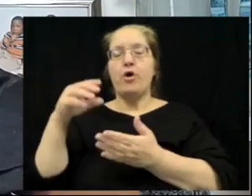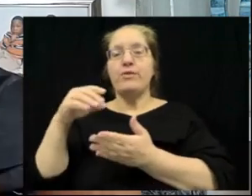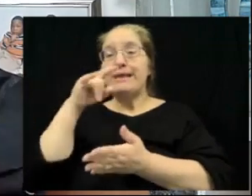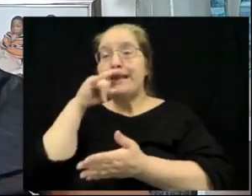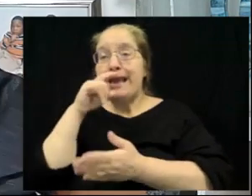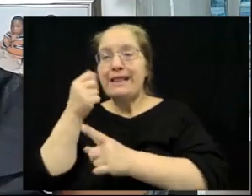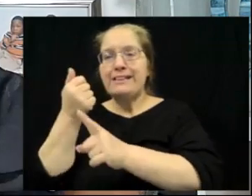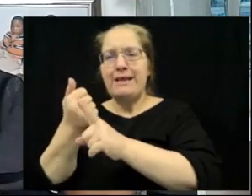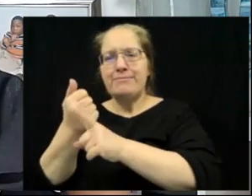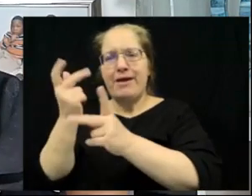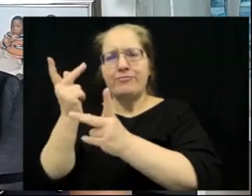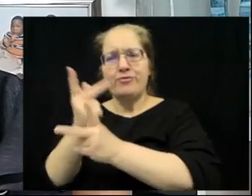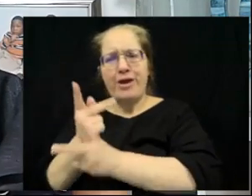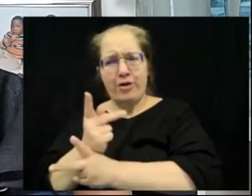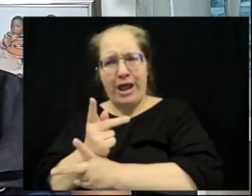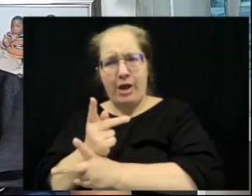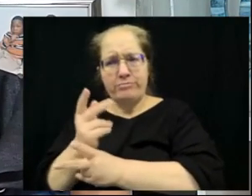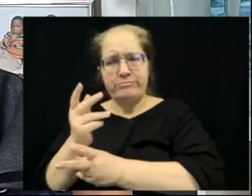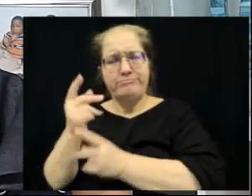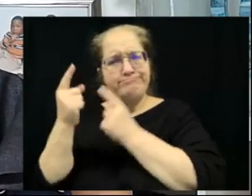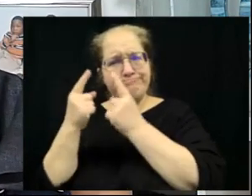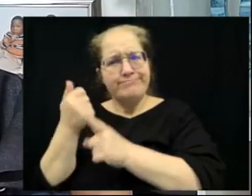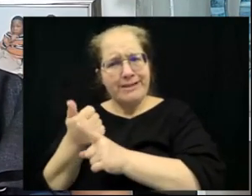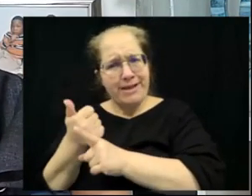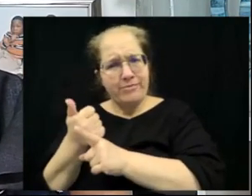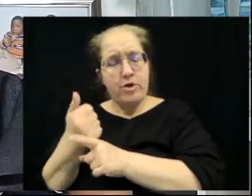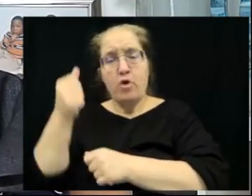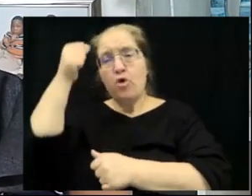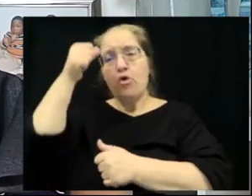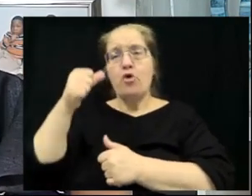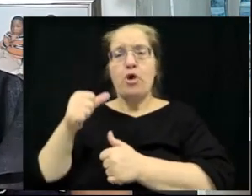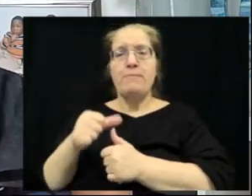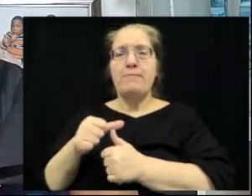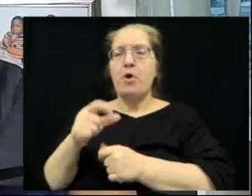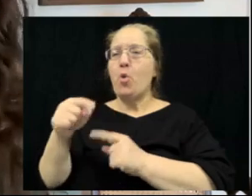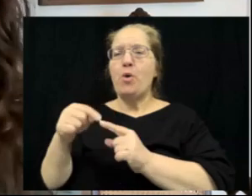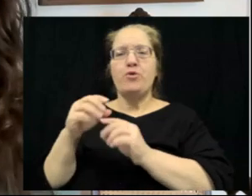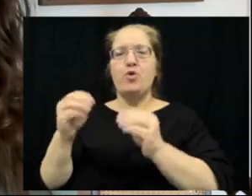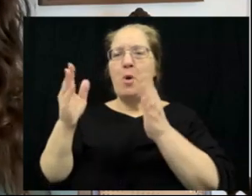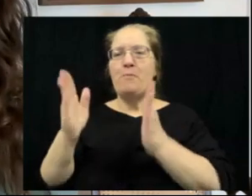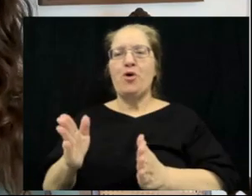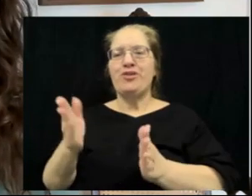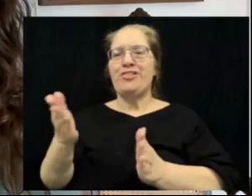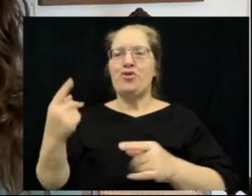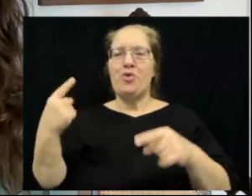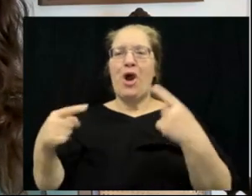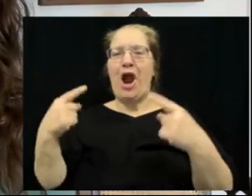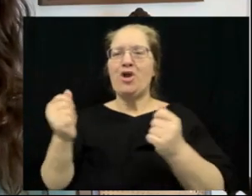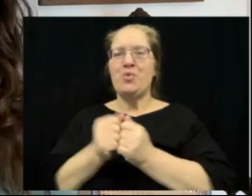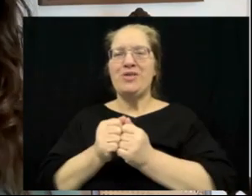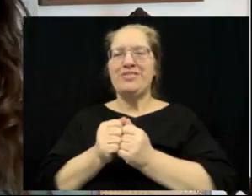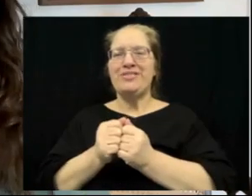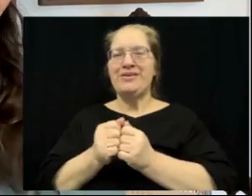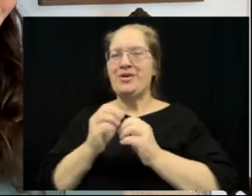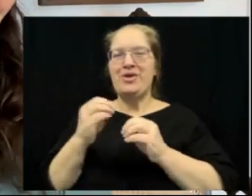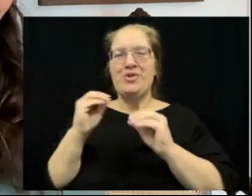to work this all out within themselves. Remember, if there's no one there to argue with, the argument stops.